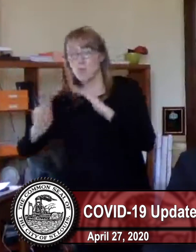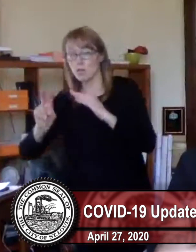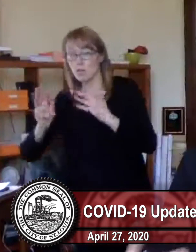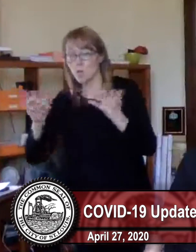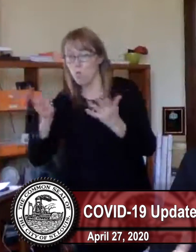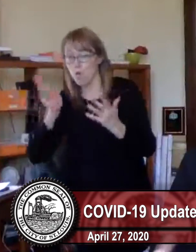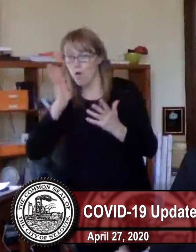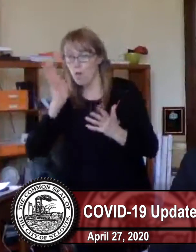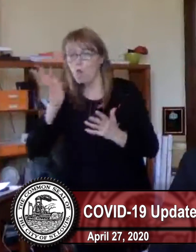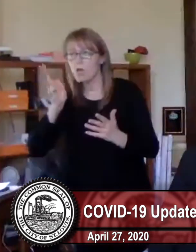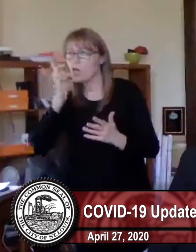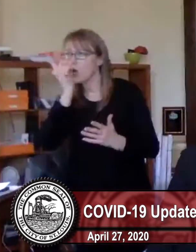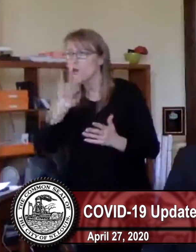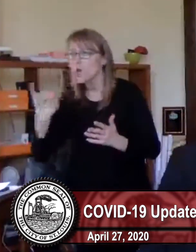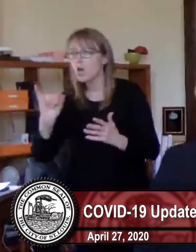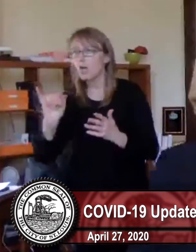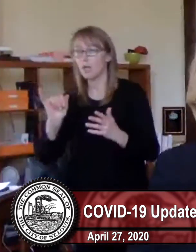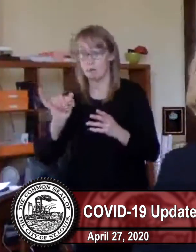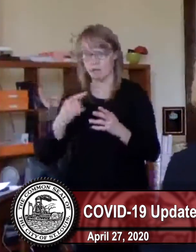number of cases as we,